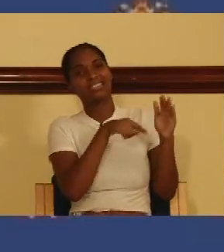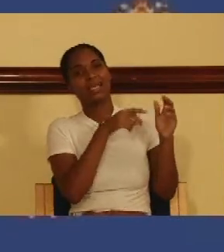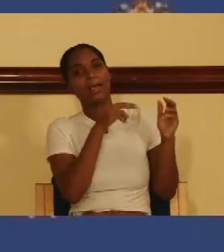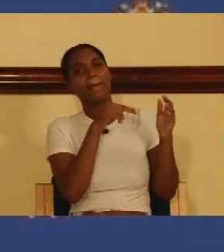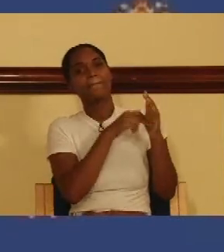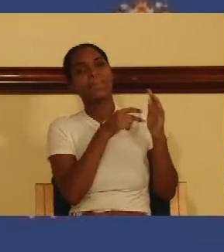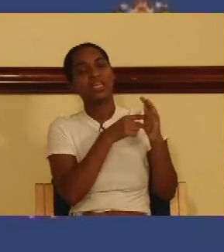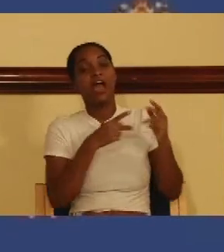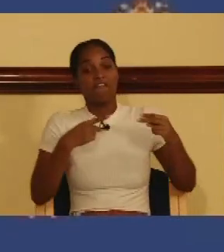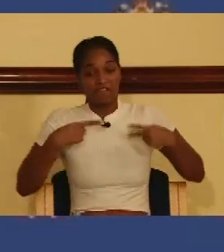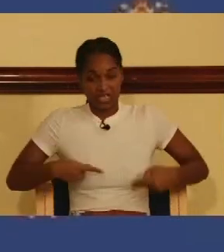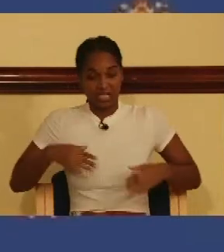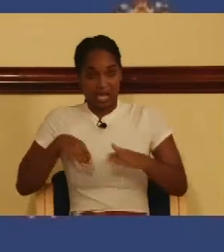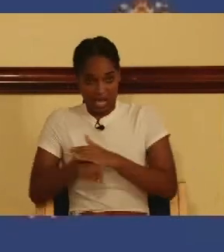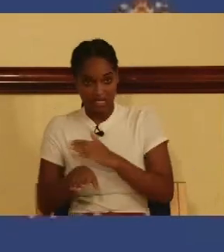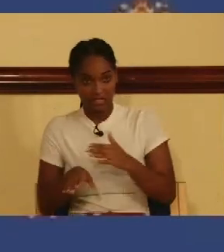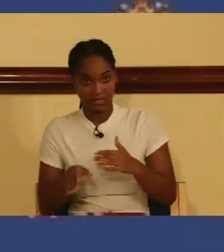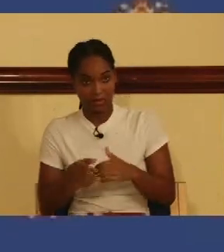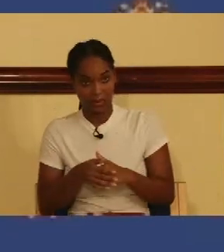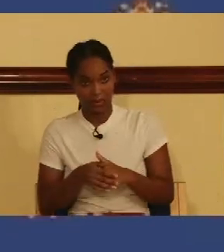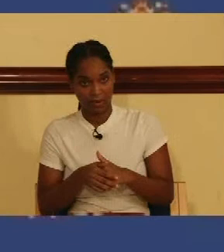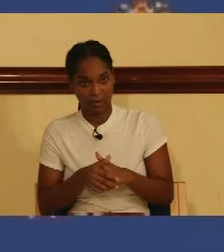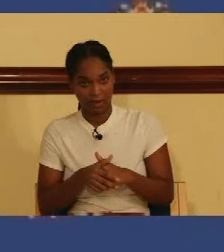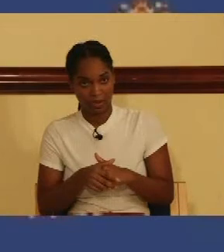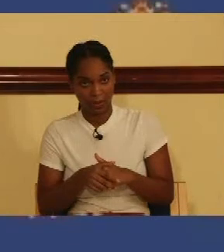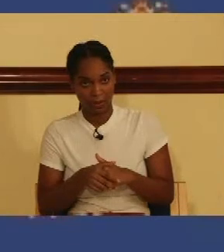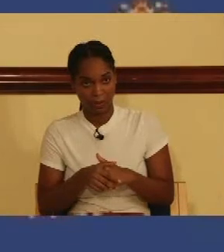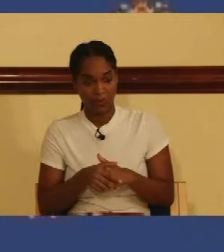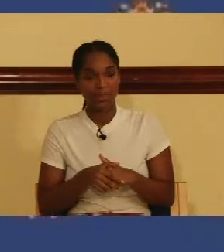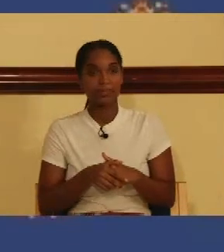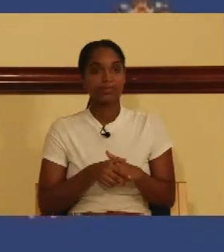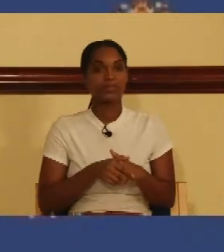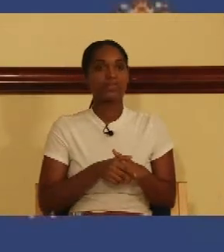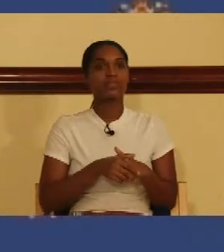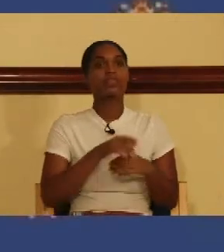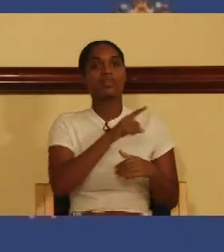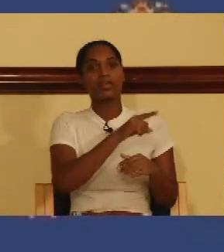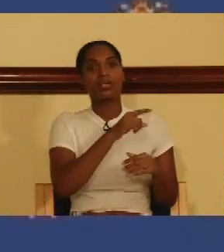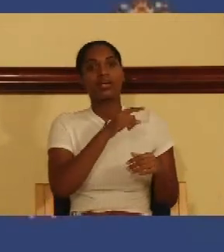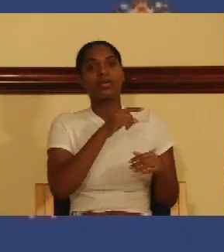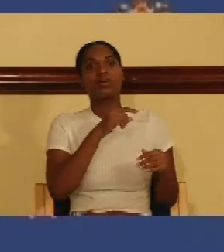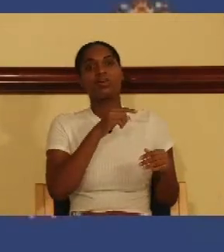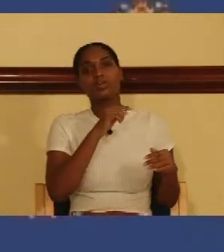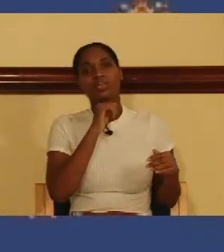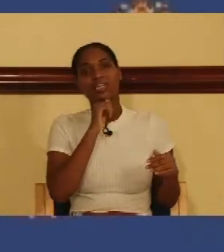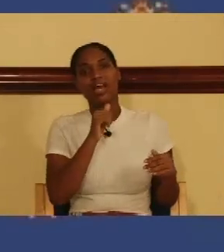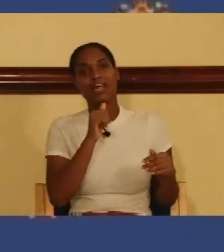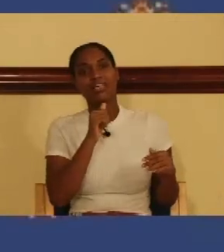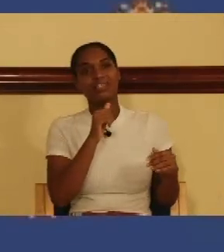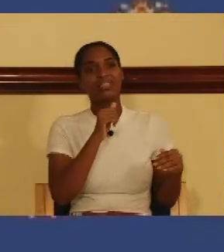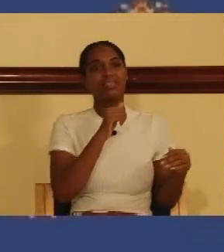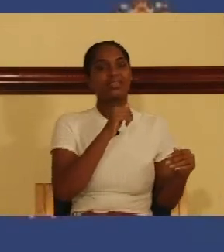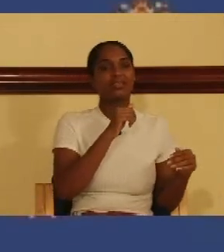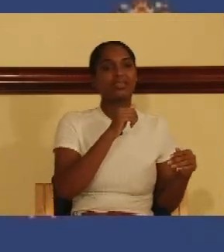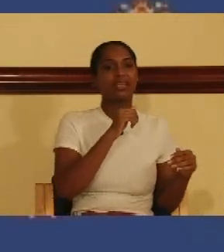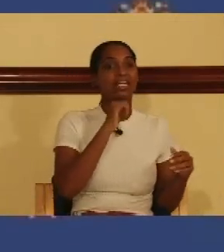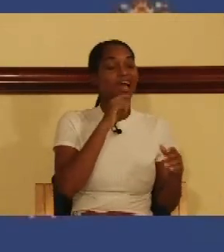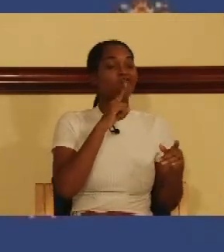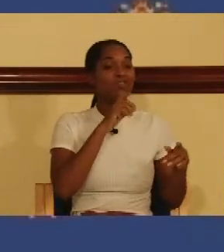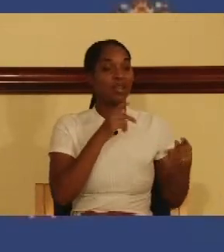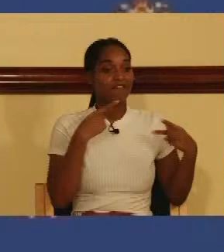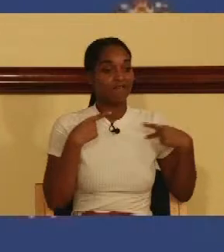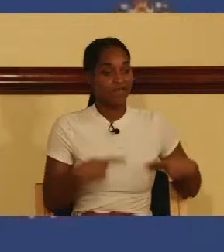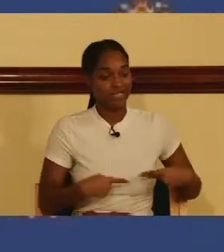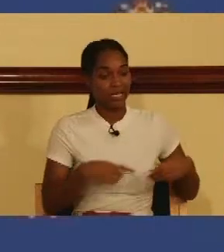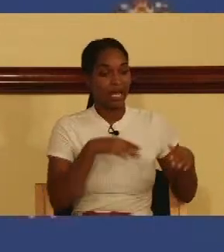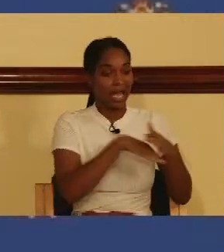physical access. So Dr. Hendricks said it earlier, it's easy to put in a ramp, knock down some walls, create a physical bathroom